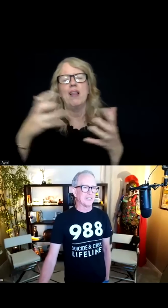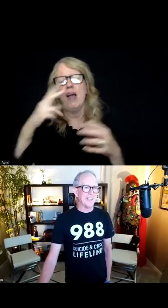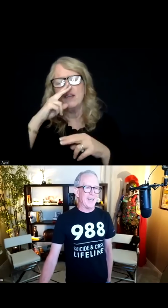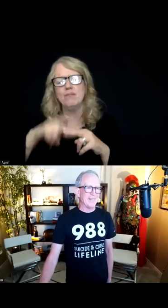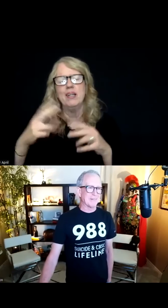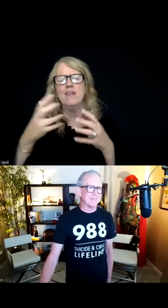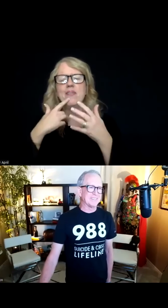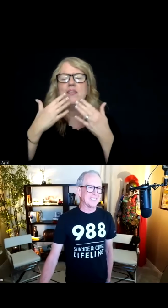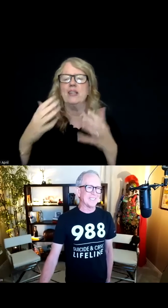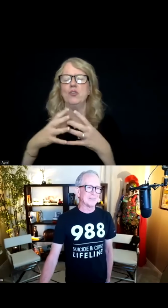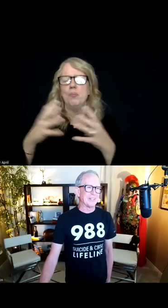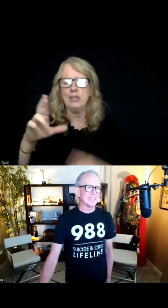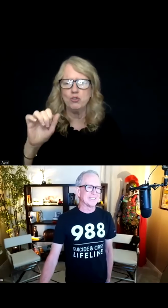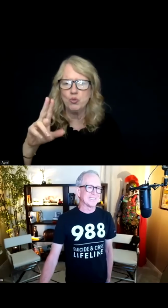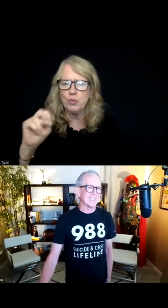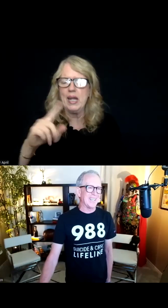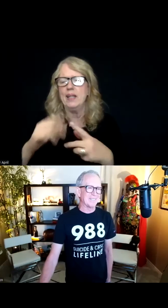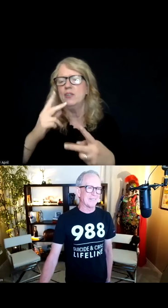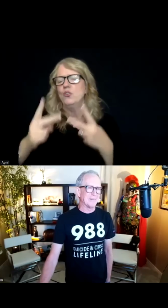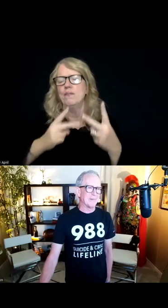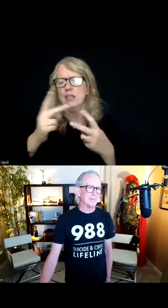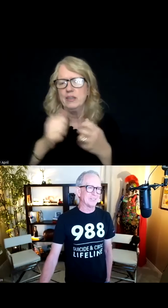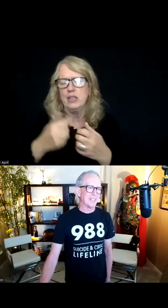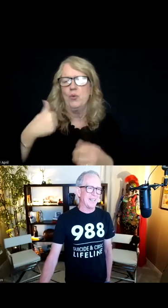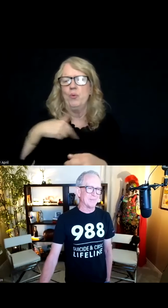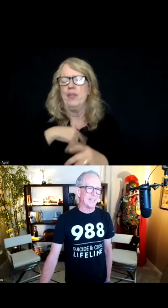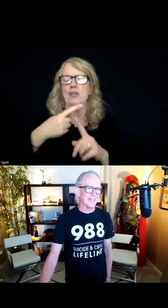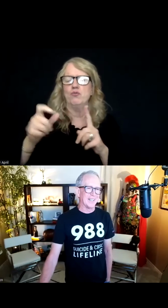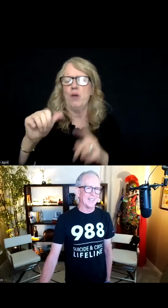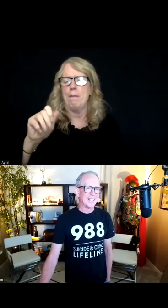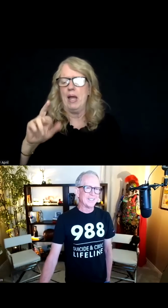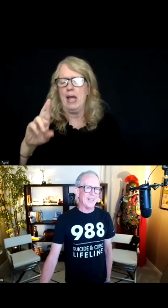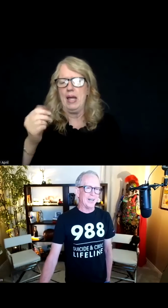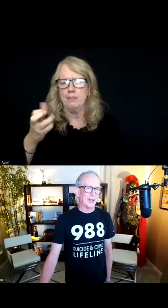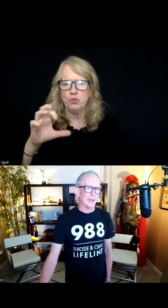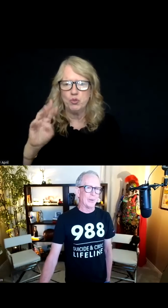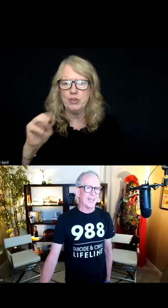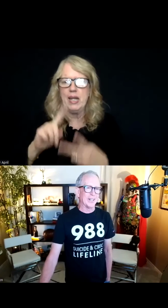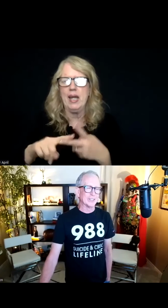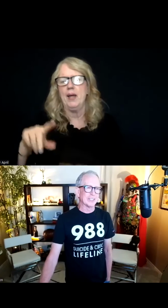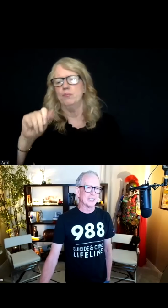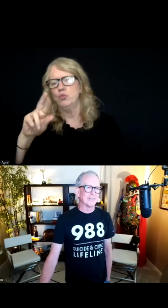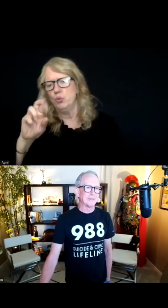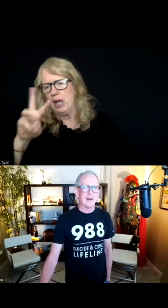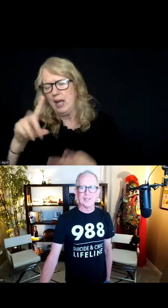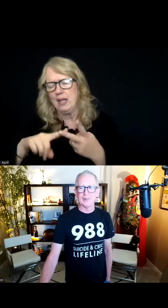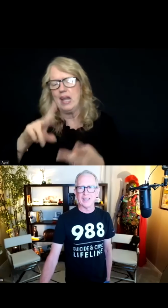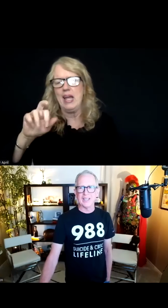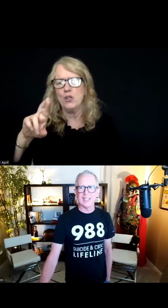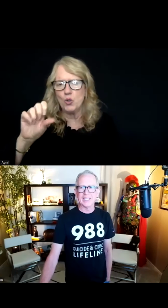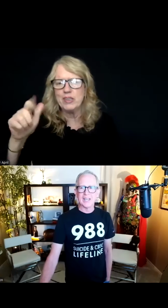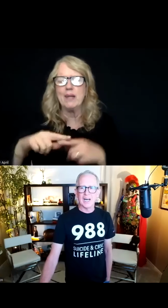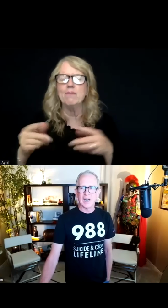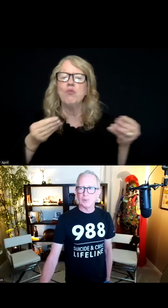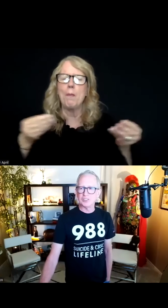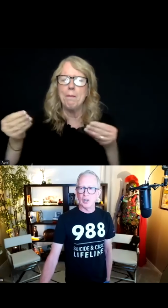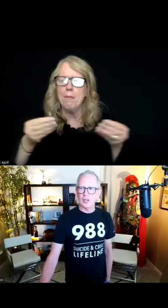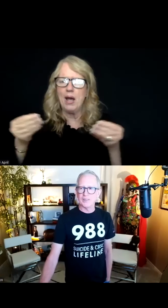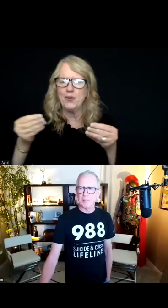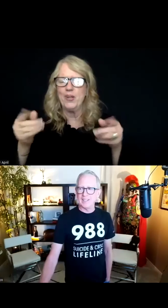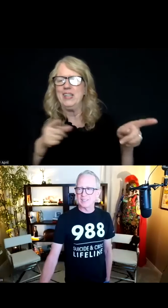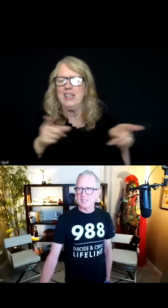much to Renee for visiting with us late from Amsterdam, to Arrow and Ursula for moderating.